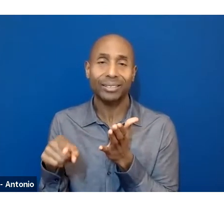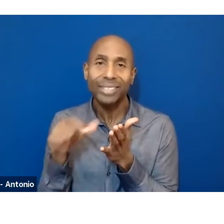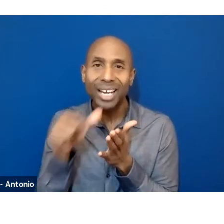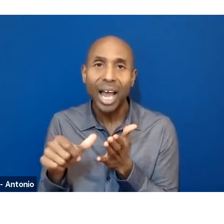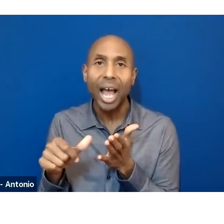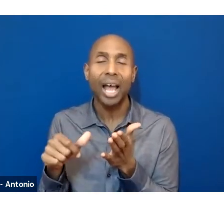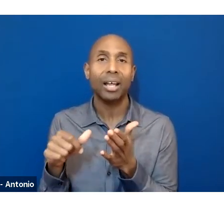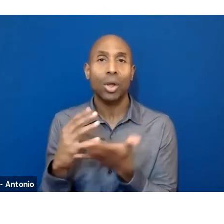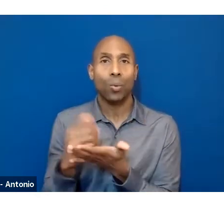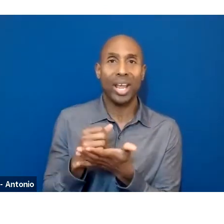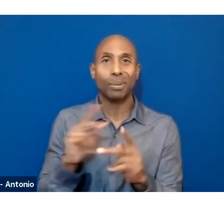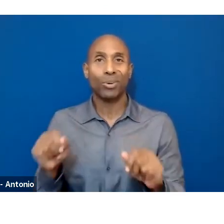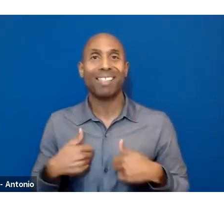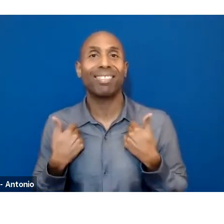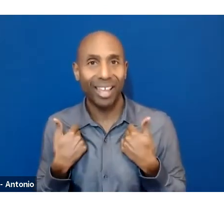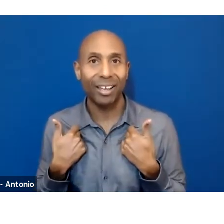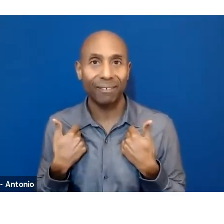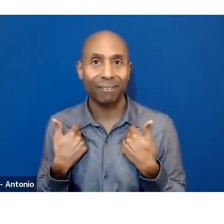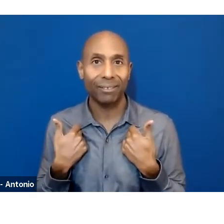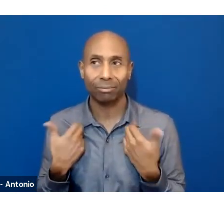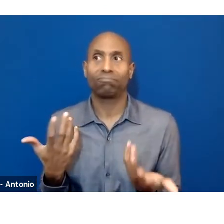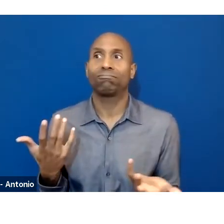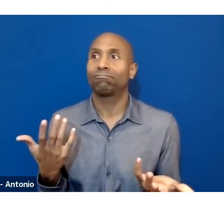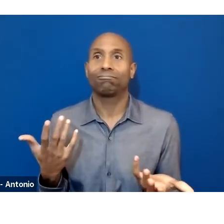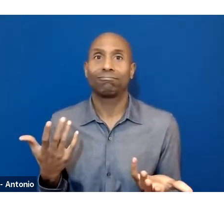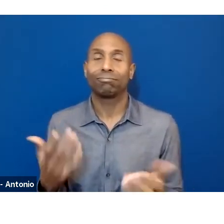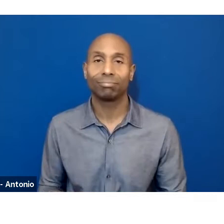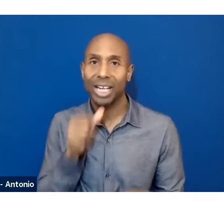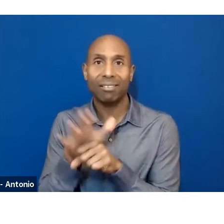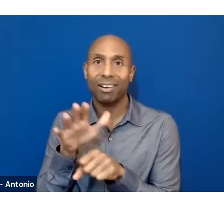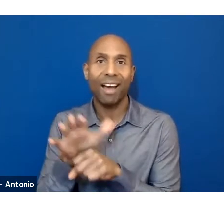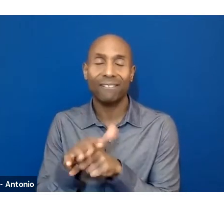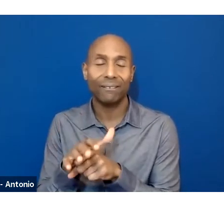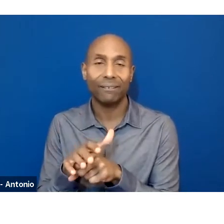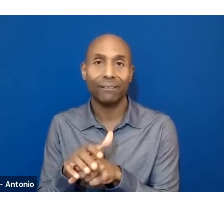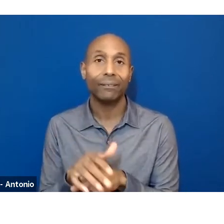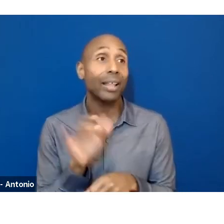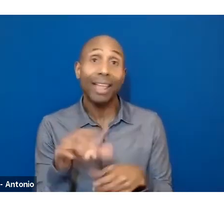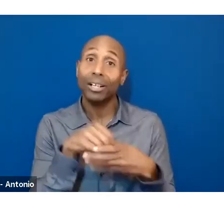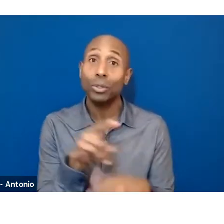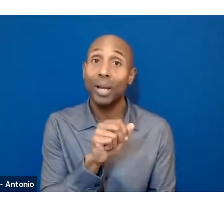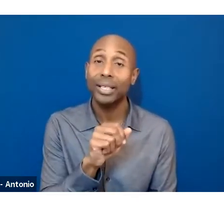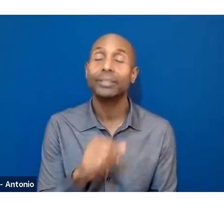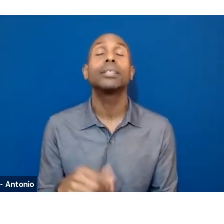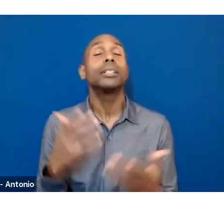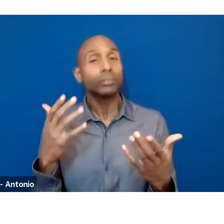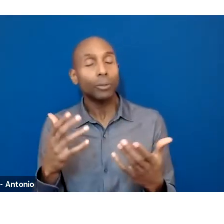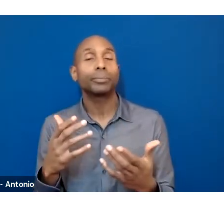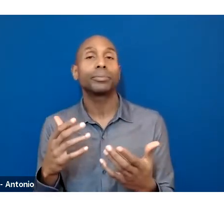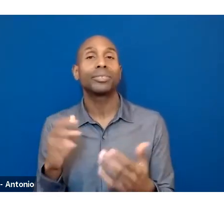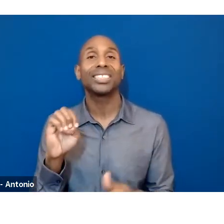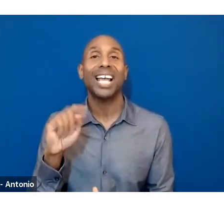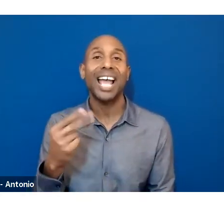want us to think about is the ways in which ethical fashion has to go beyond the bare minimum, right? So it's the